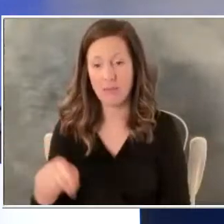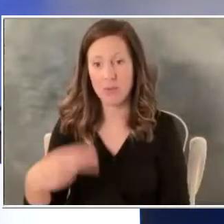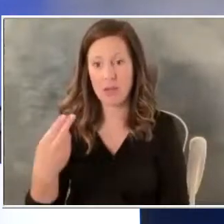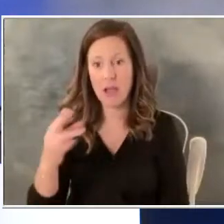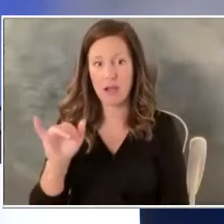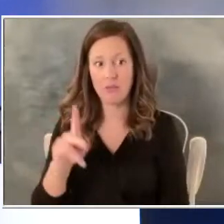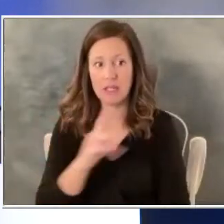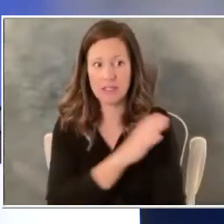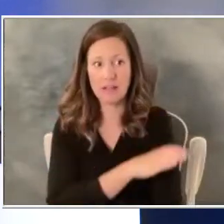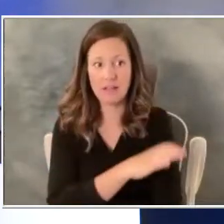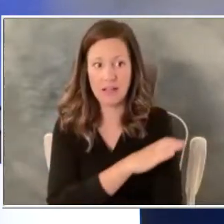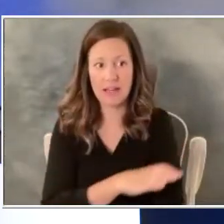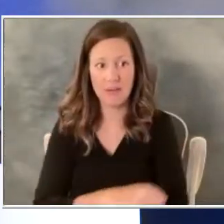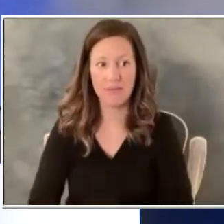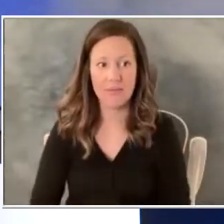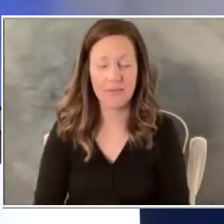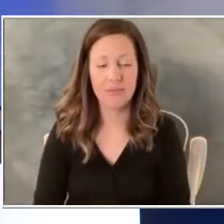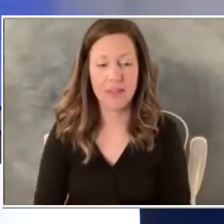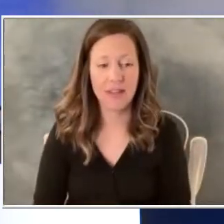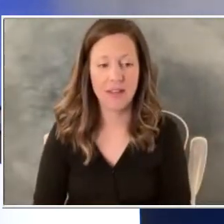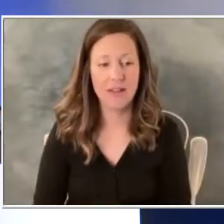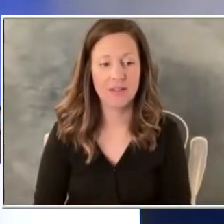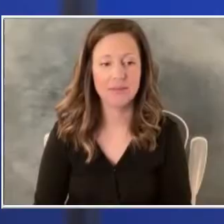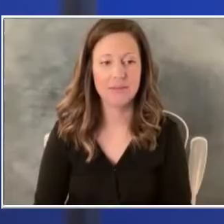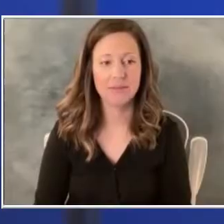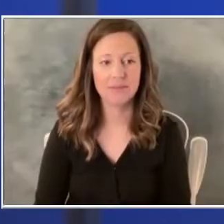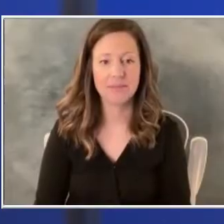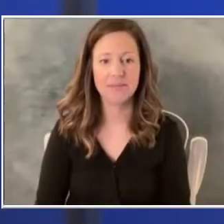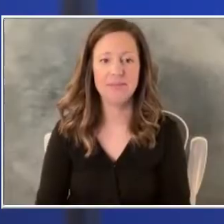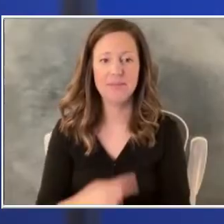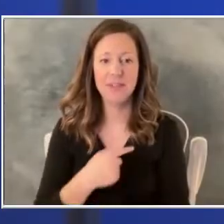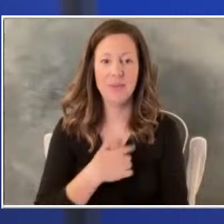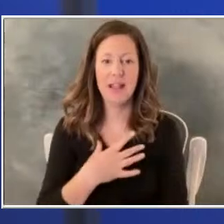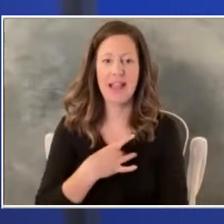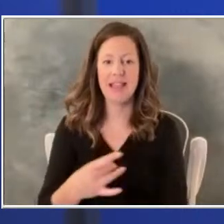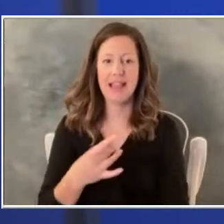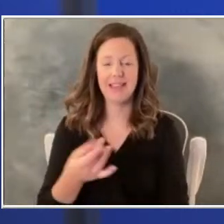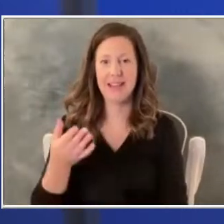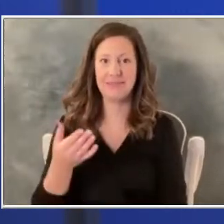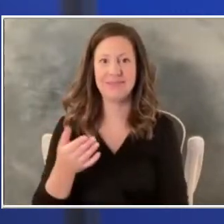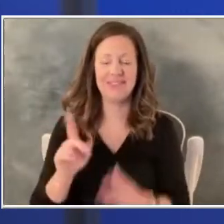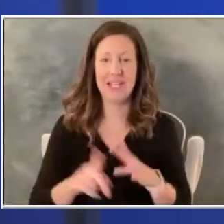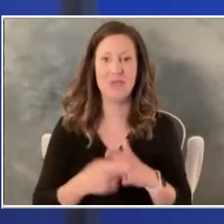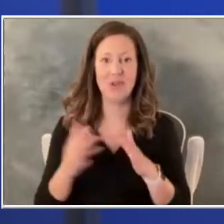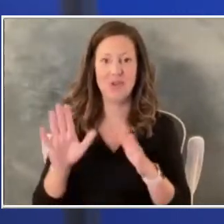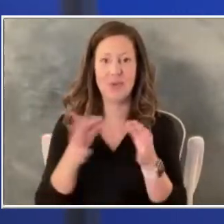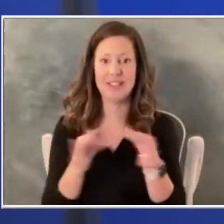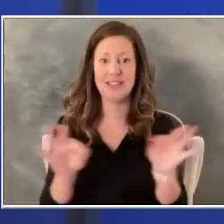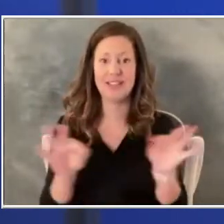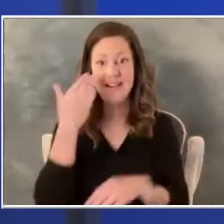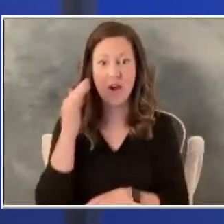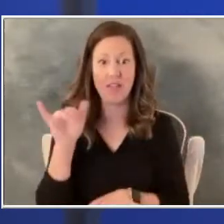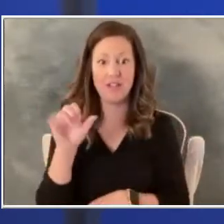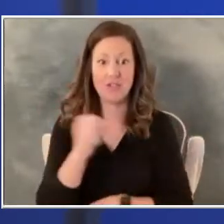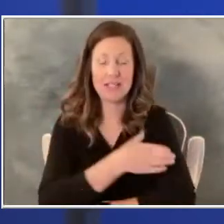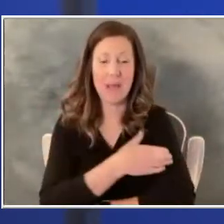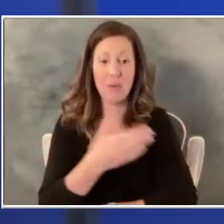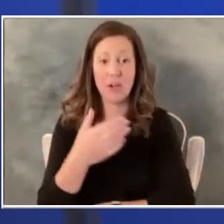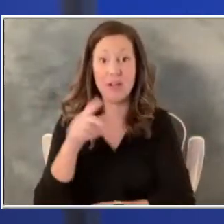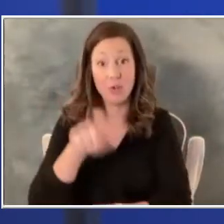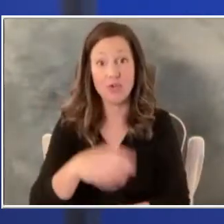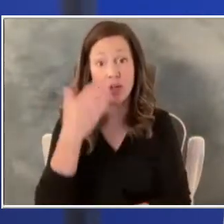love the introduction to your segment here, that knowledge is power. Know what your risk is.